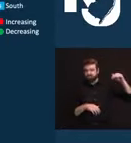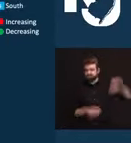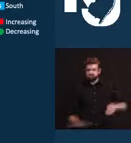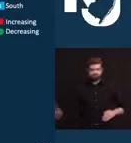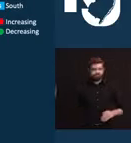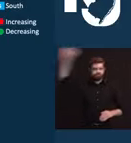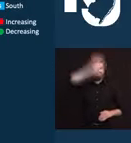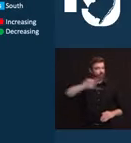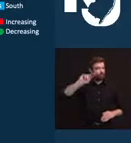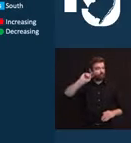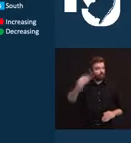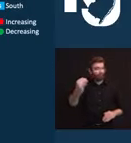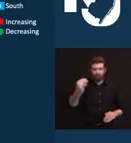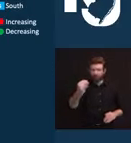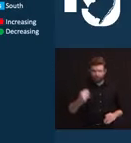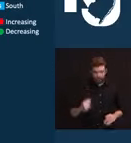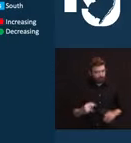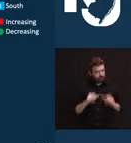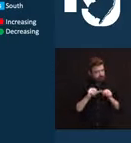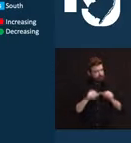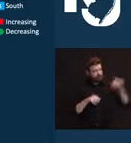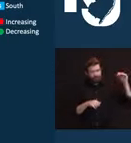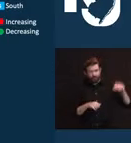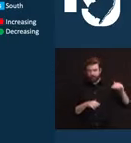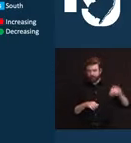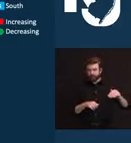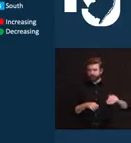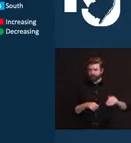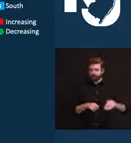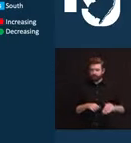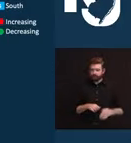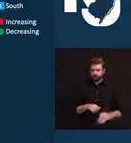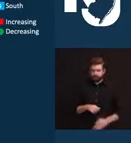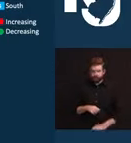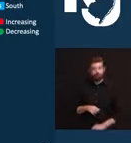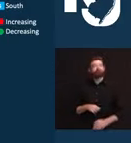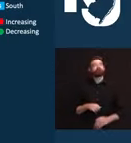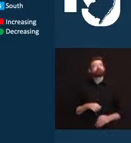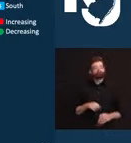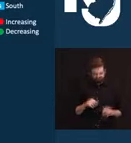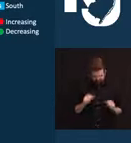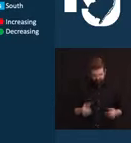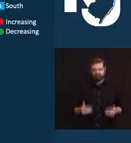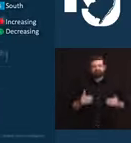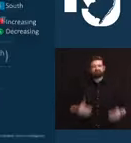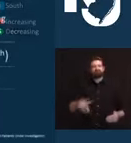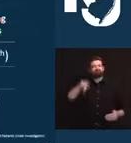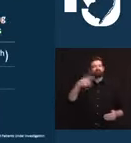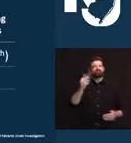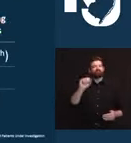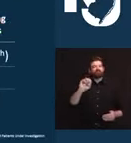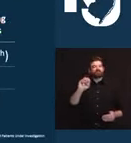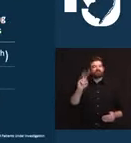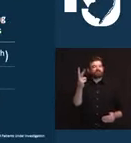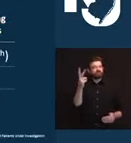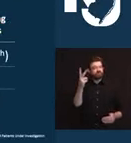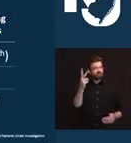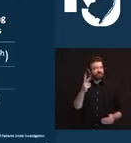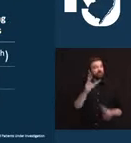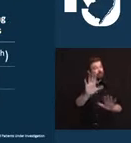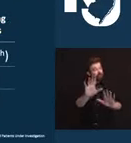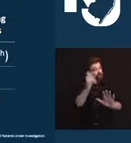into stage 2 on Monday. We still have to be careful, though, and that's why we're not throwing the doors of our state all the way open